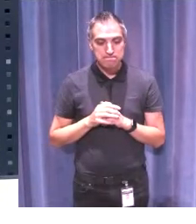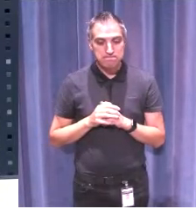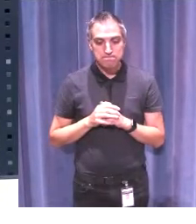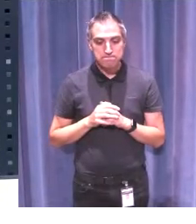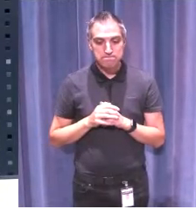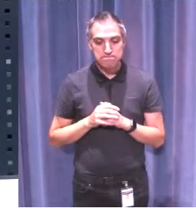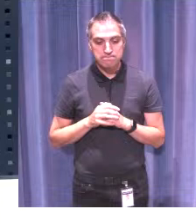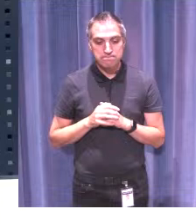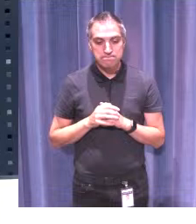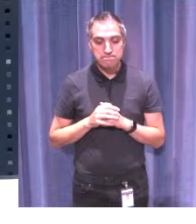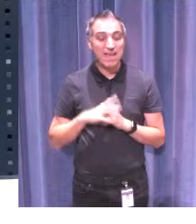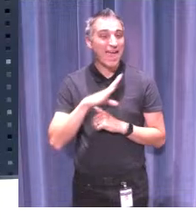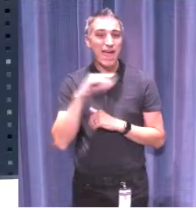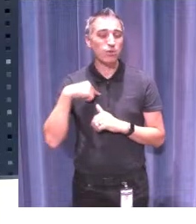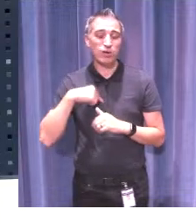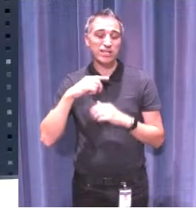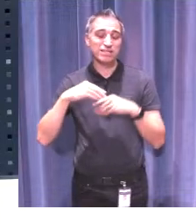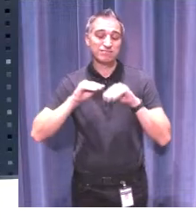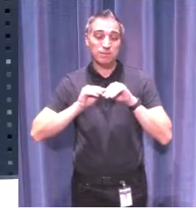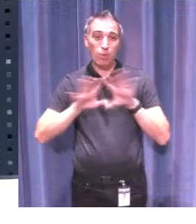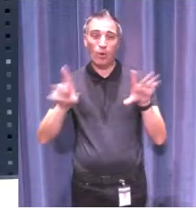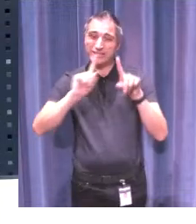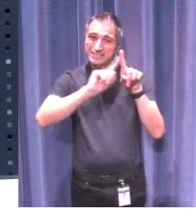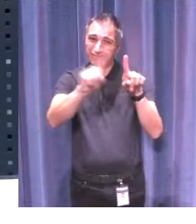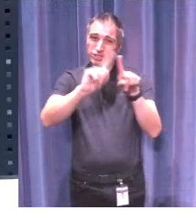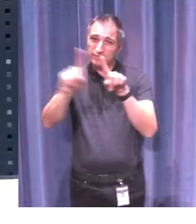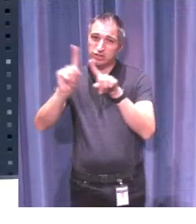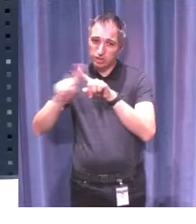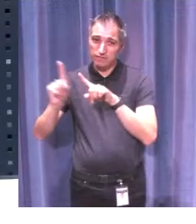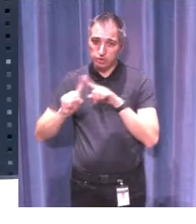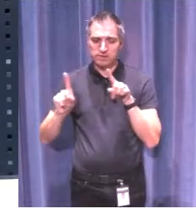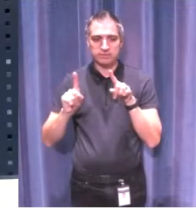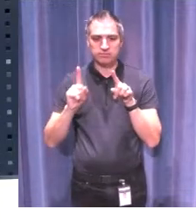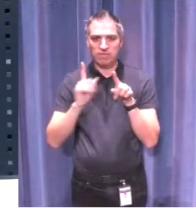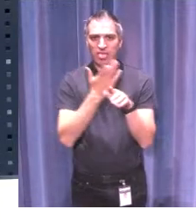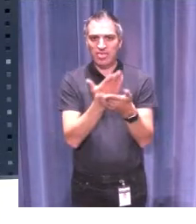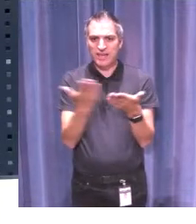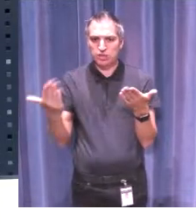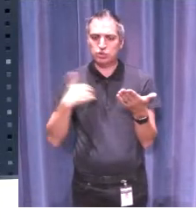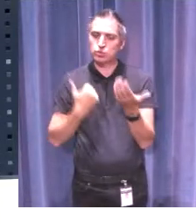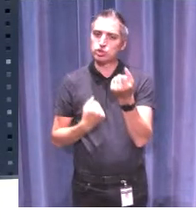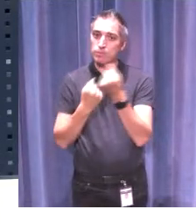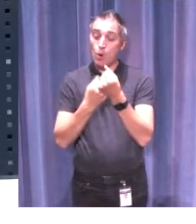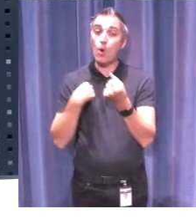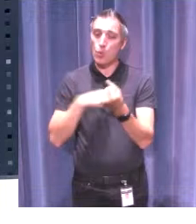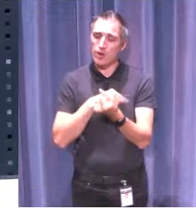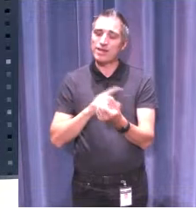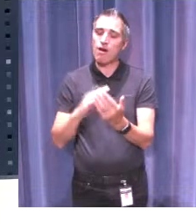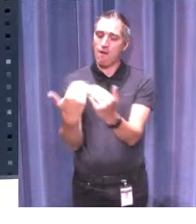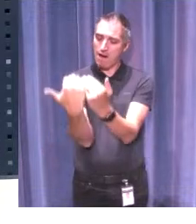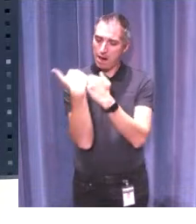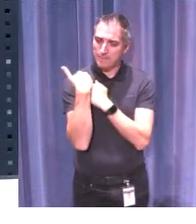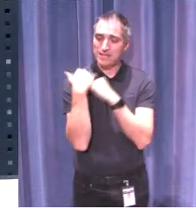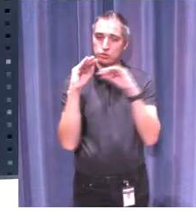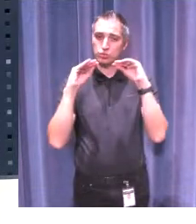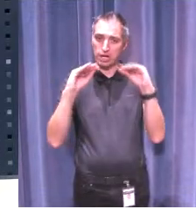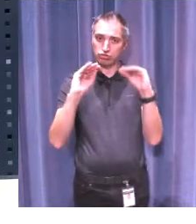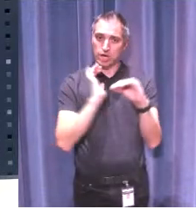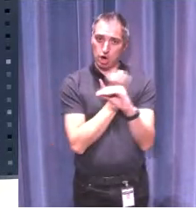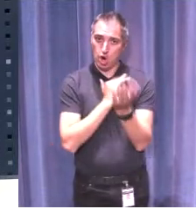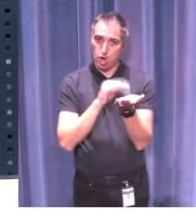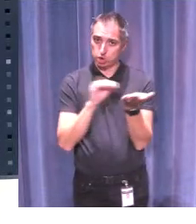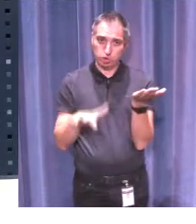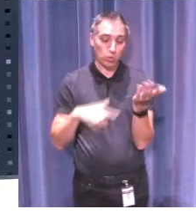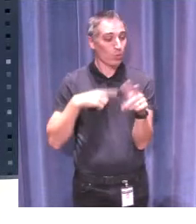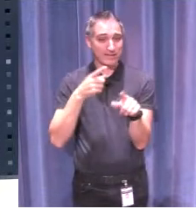measures to support the decision that we still had an obligation to educate our students. We weren't just